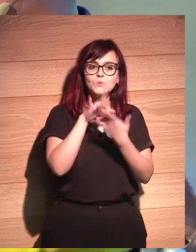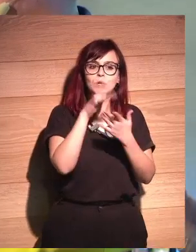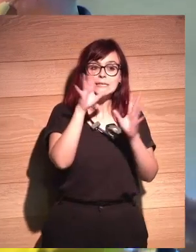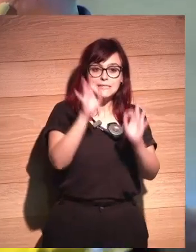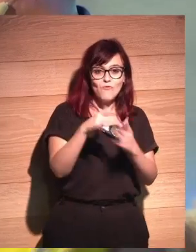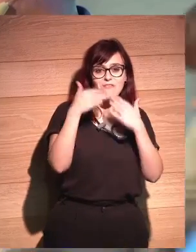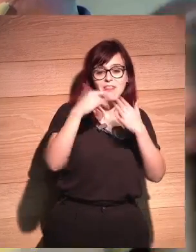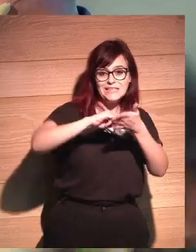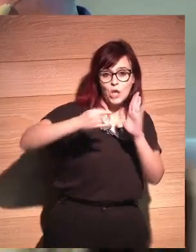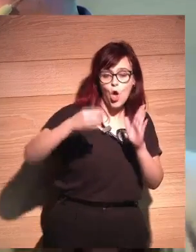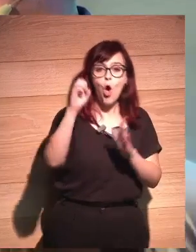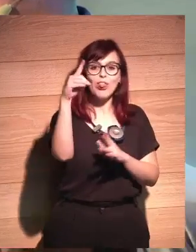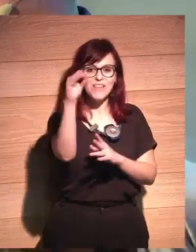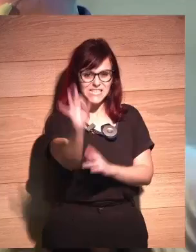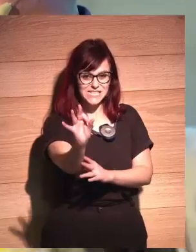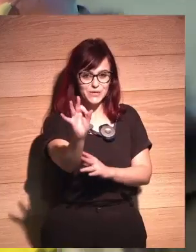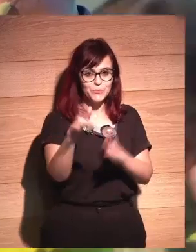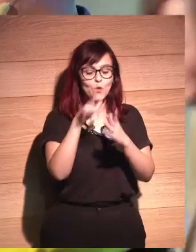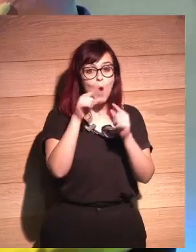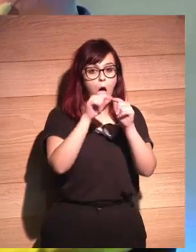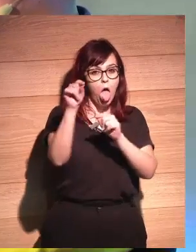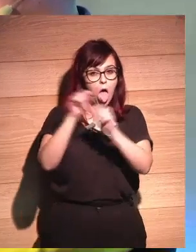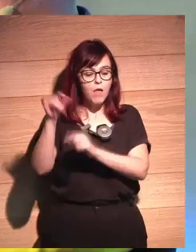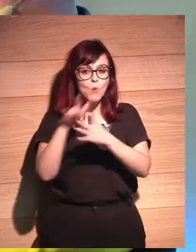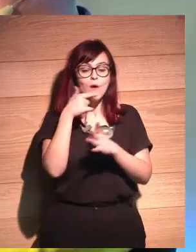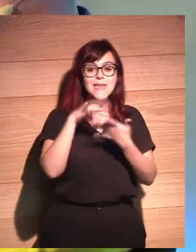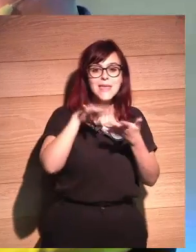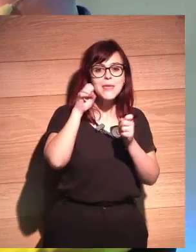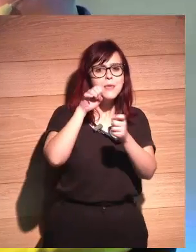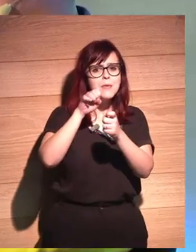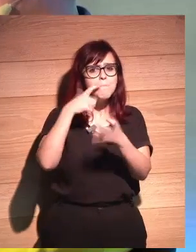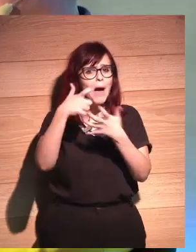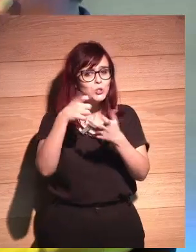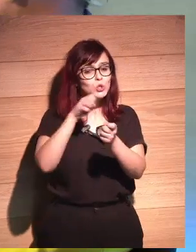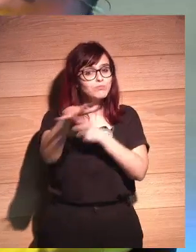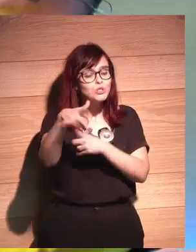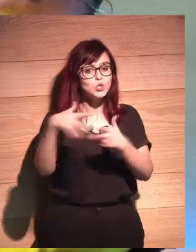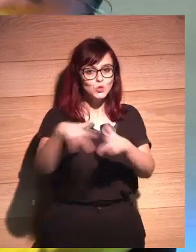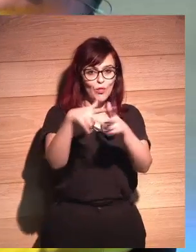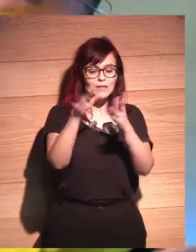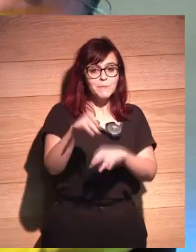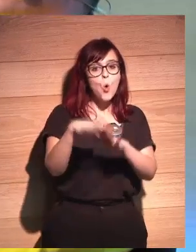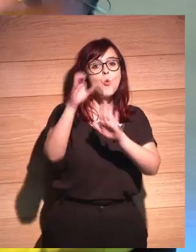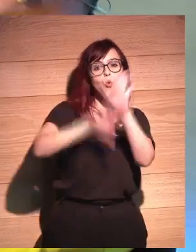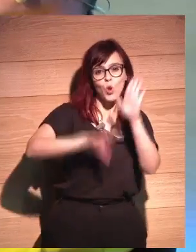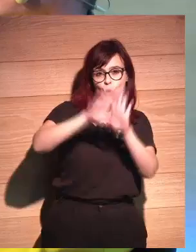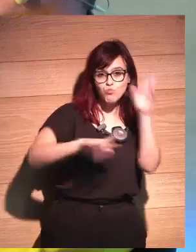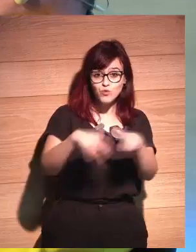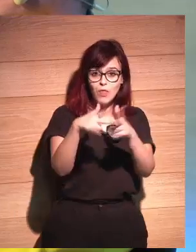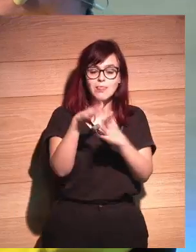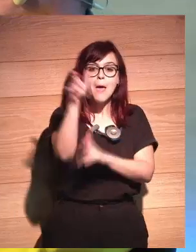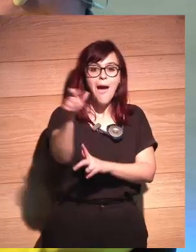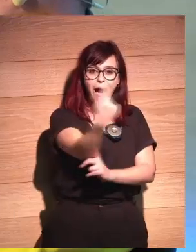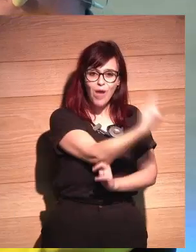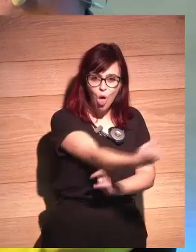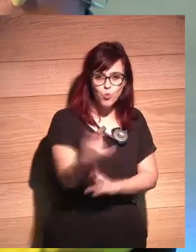can measure this with technology. We can measure the social impact. And we can create a social